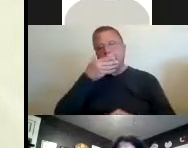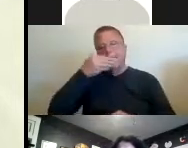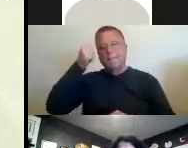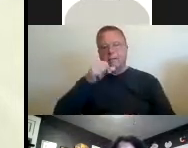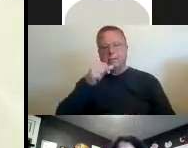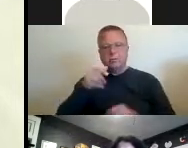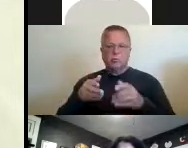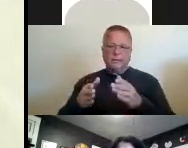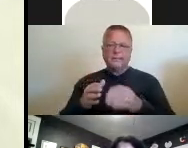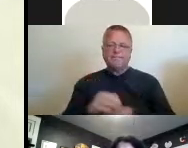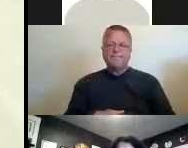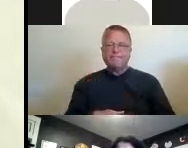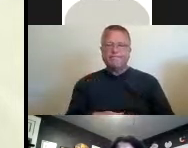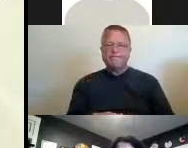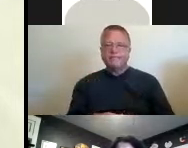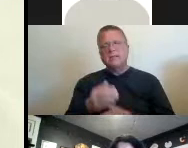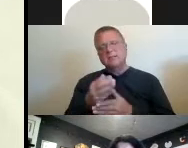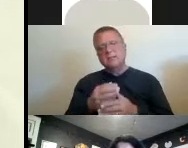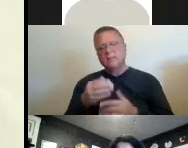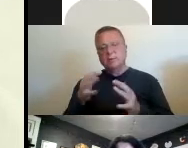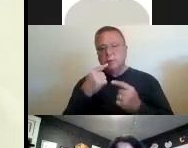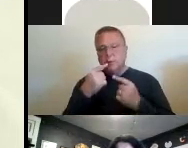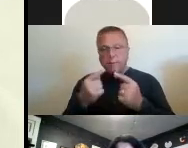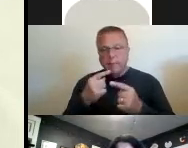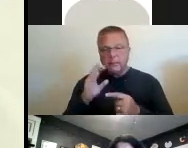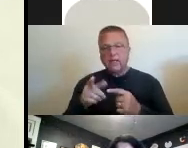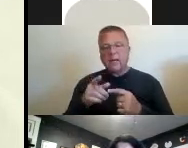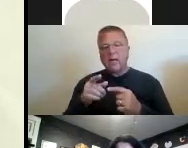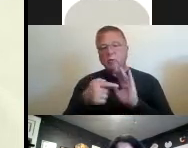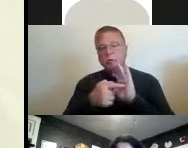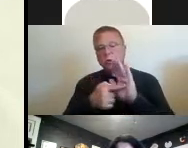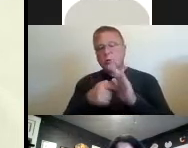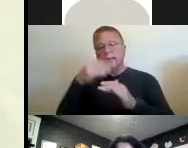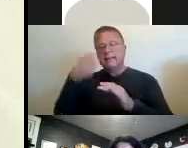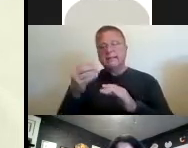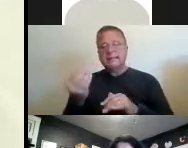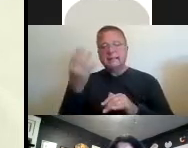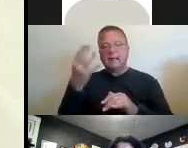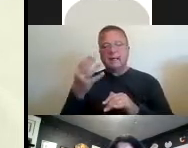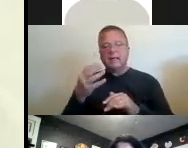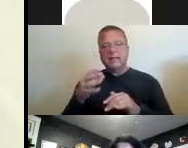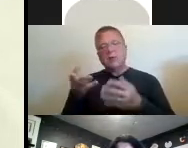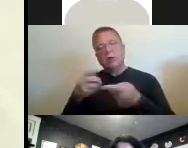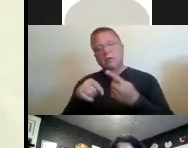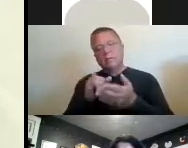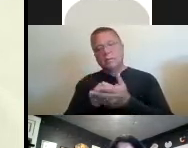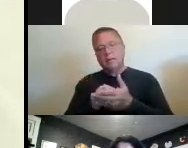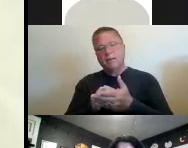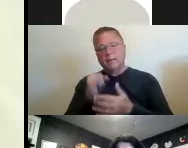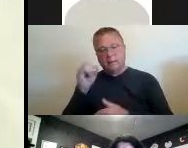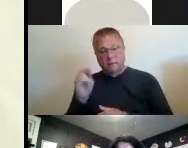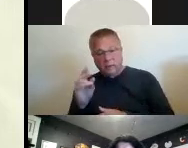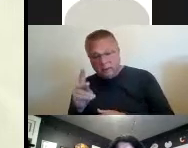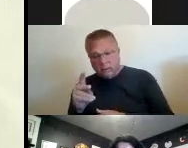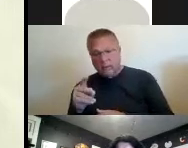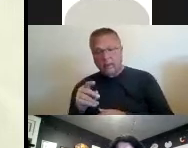So some of that, what you just mentioned, we'll be capturing in that slide and addressing, if that's okay, to just kind of have this one